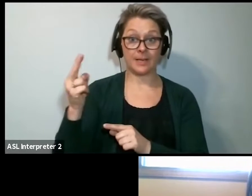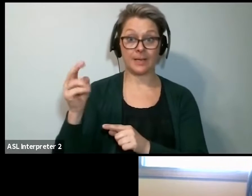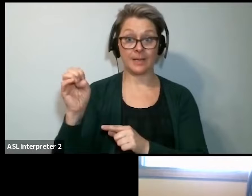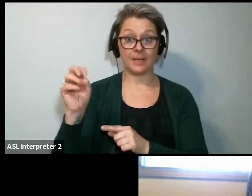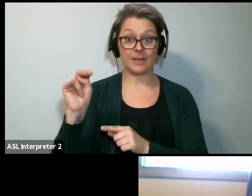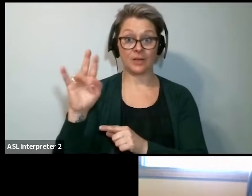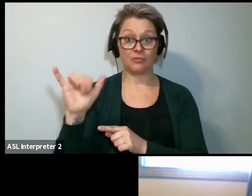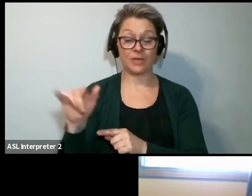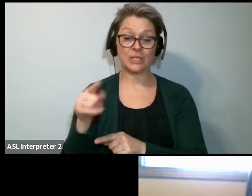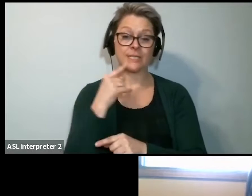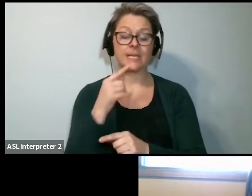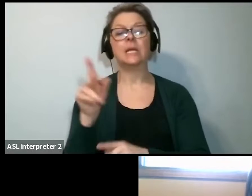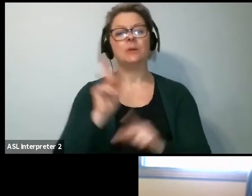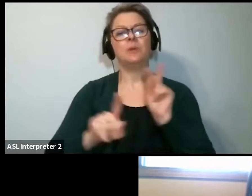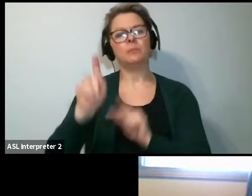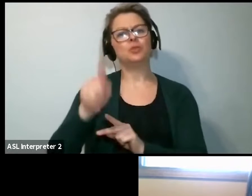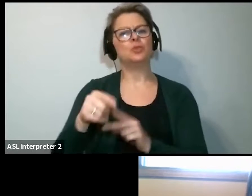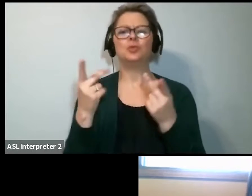doing more